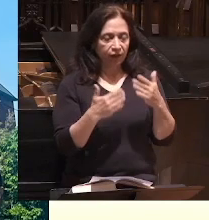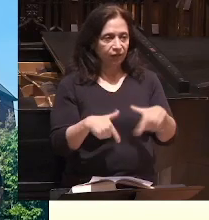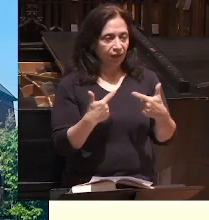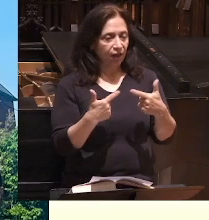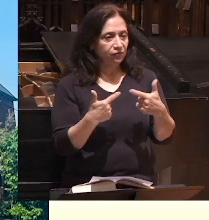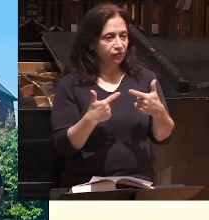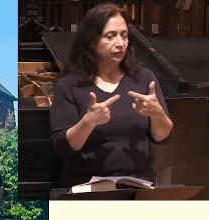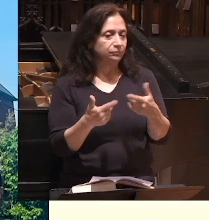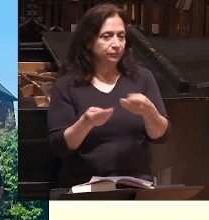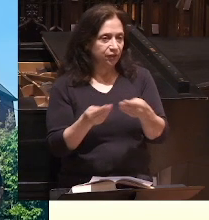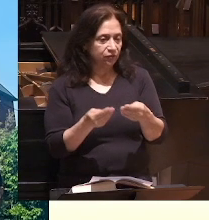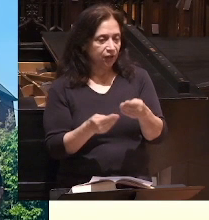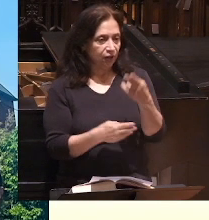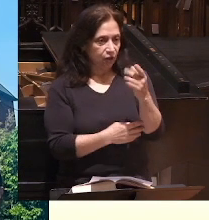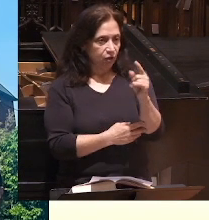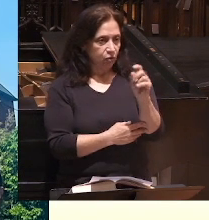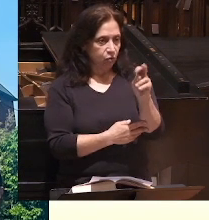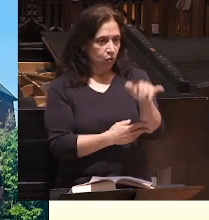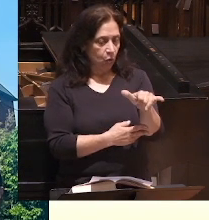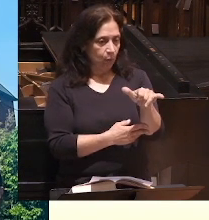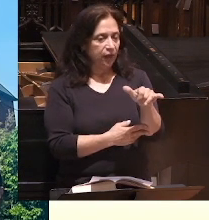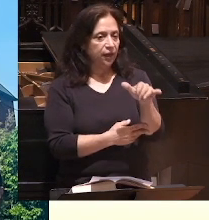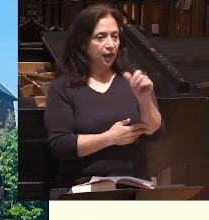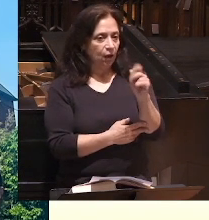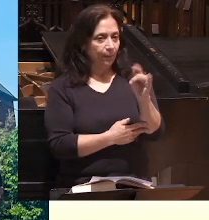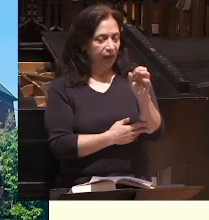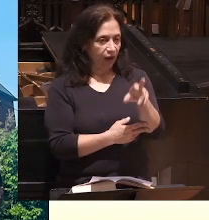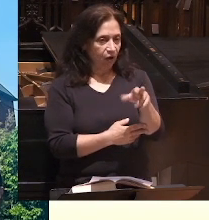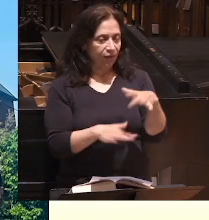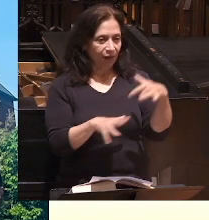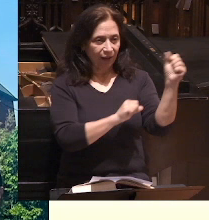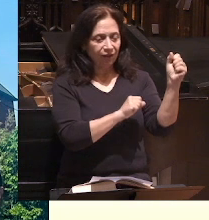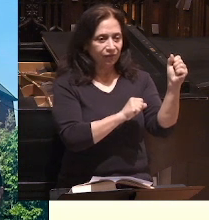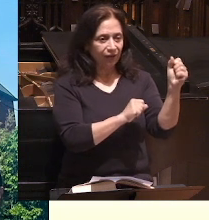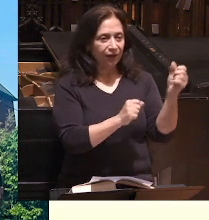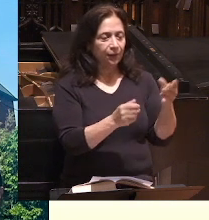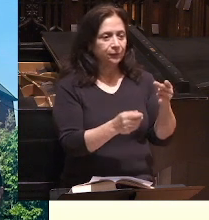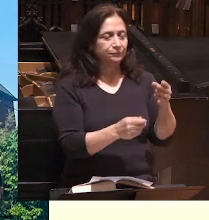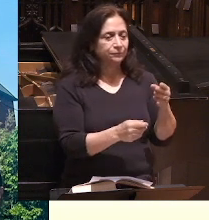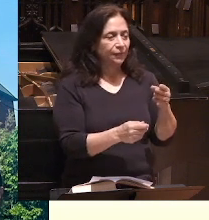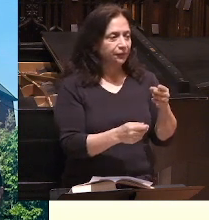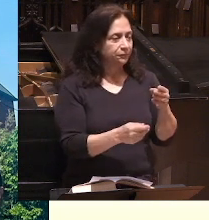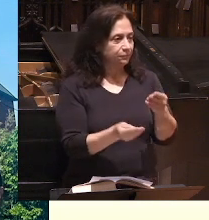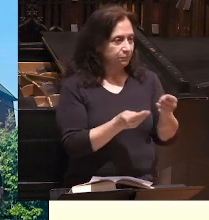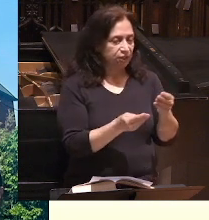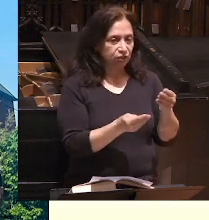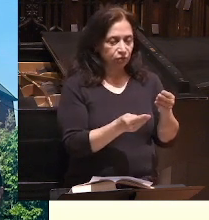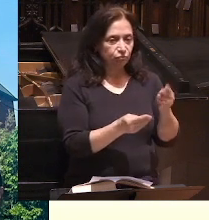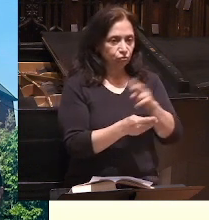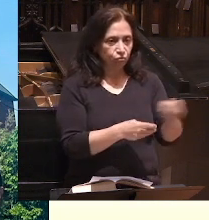Toby Aubert, left on a mission trip with our high school youth group to